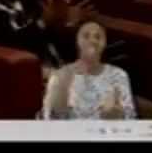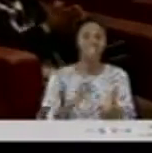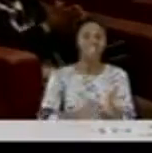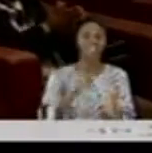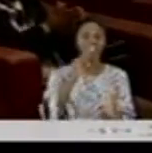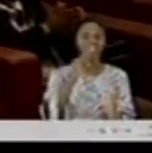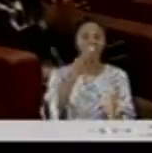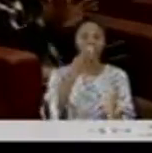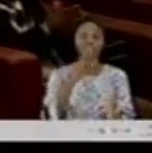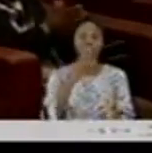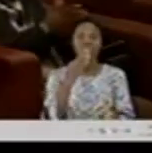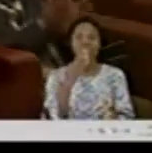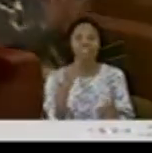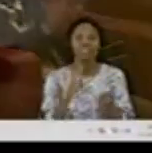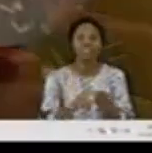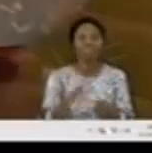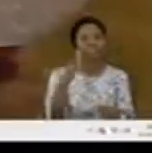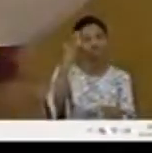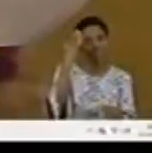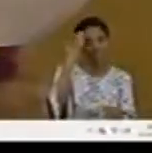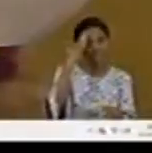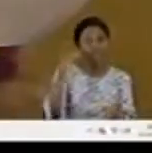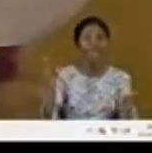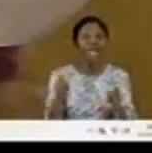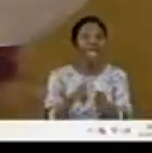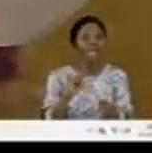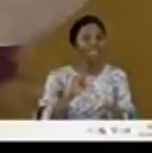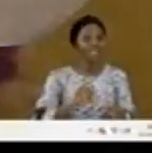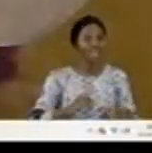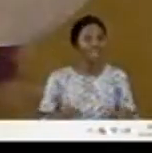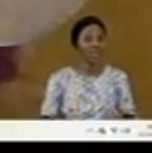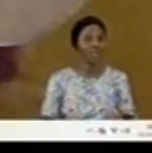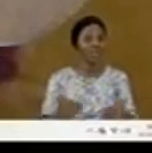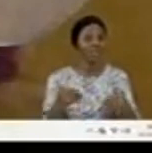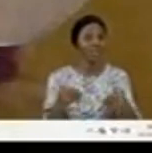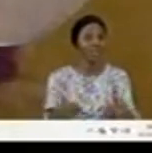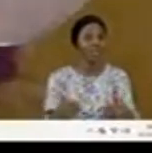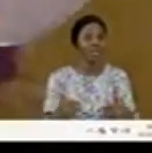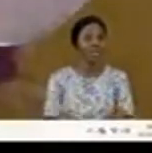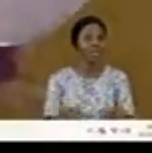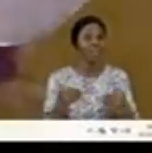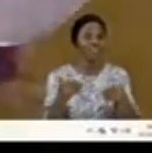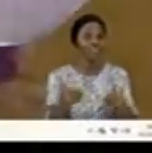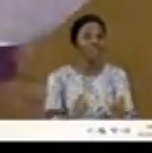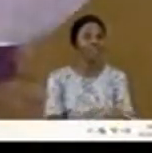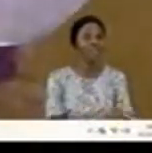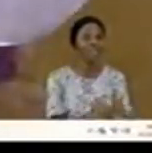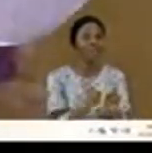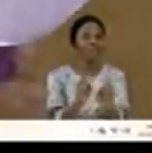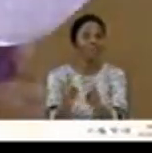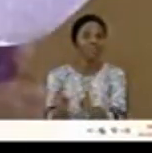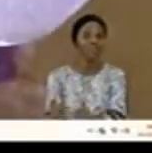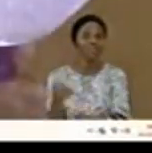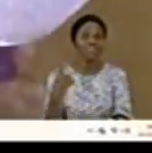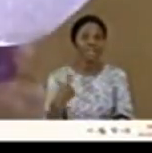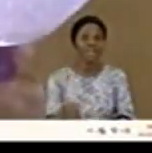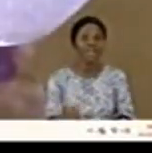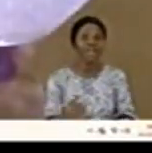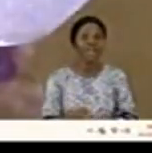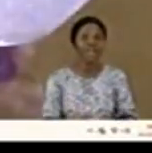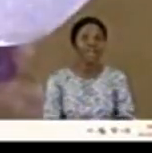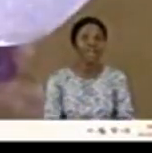home. It is sweet to know as I onward go.